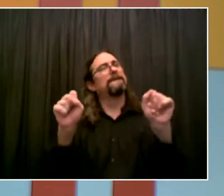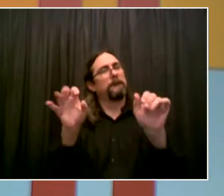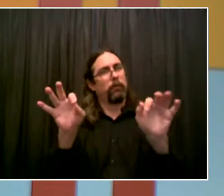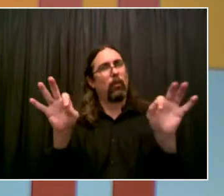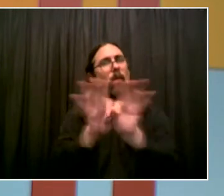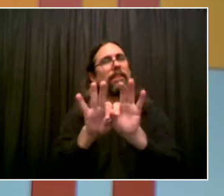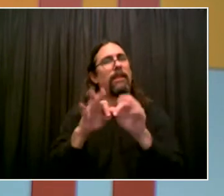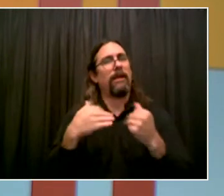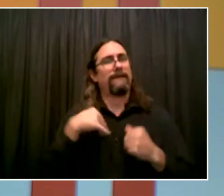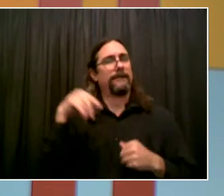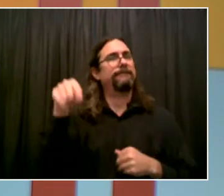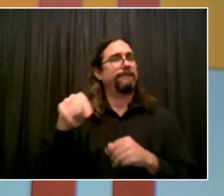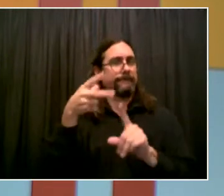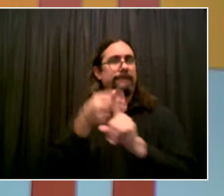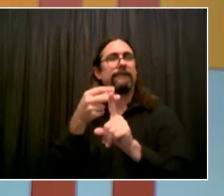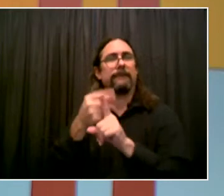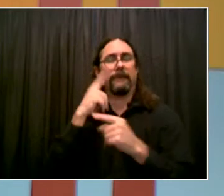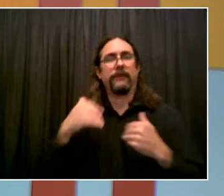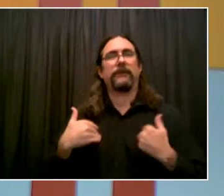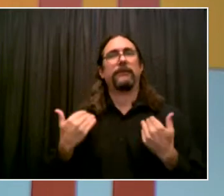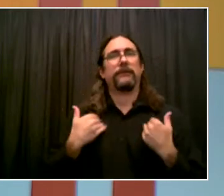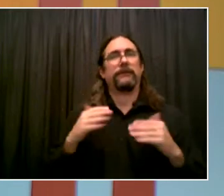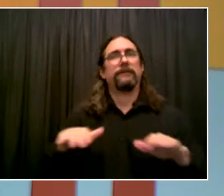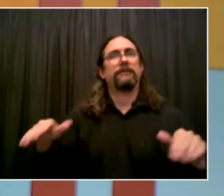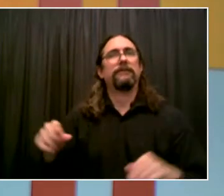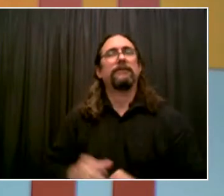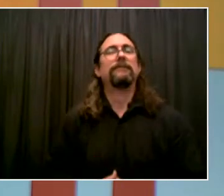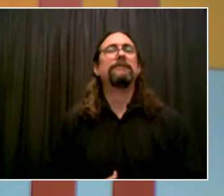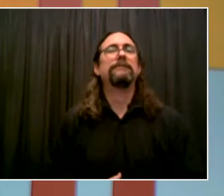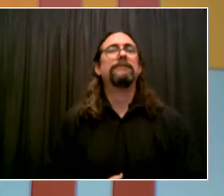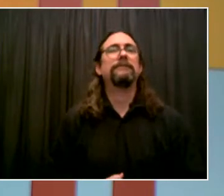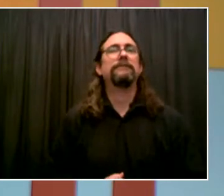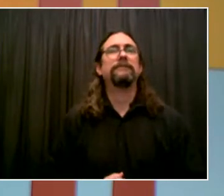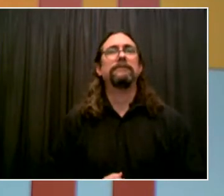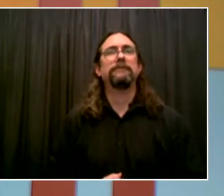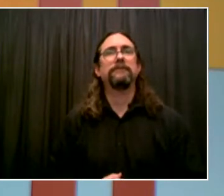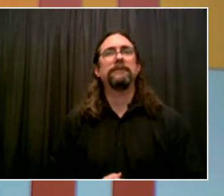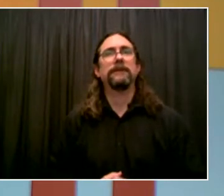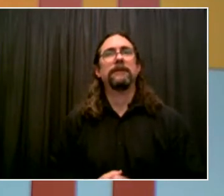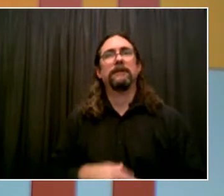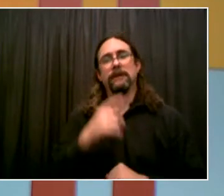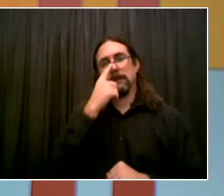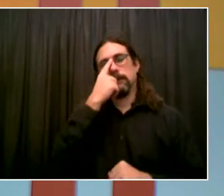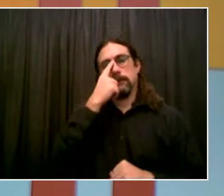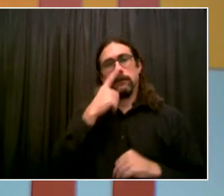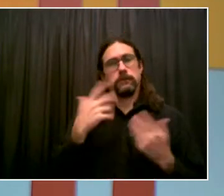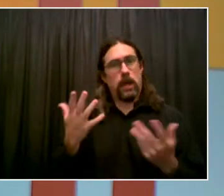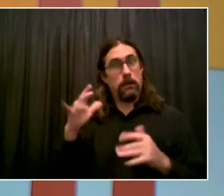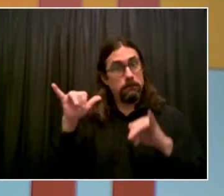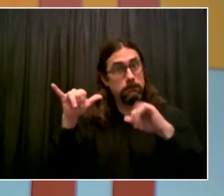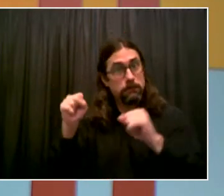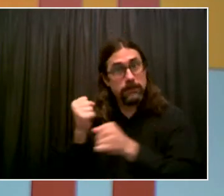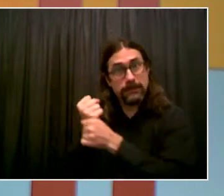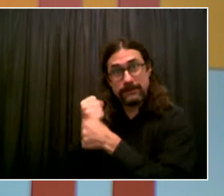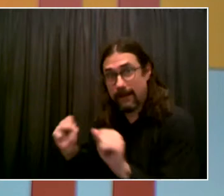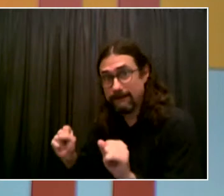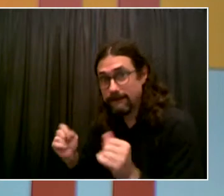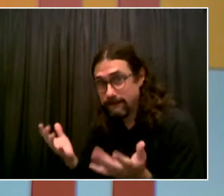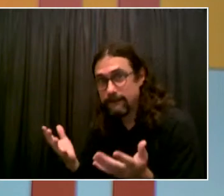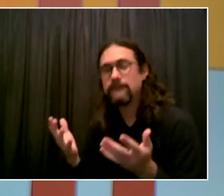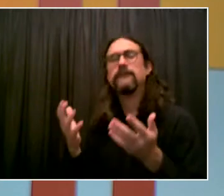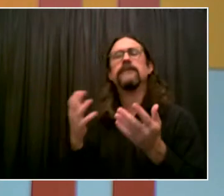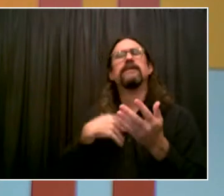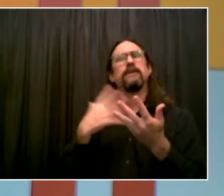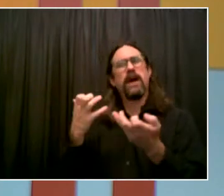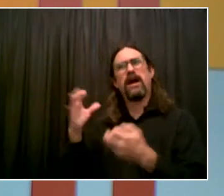on the FDA to do is speed your process. We need these by the end of October. Let's give a wonderful Halloween